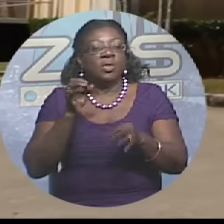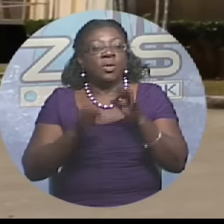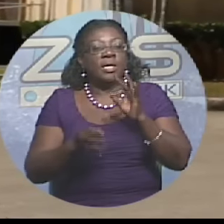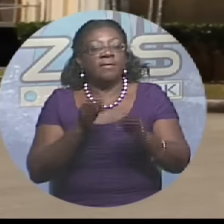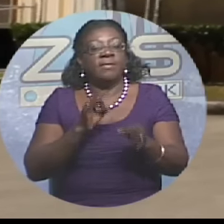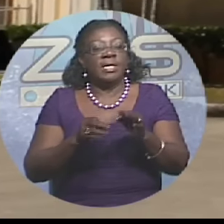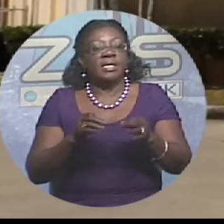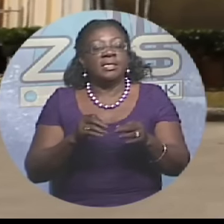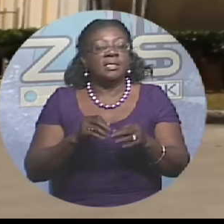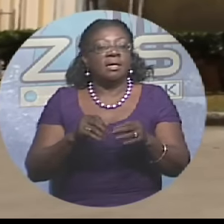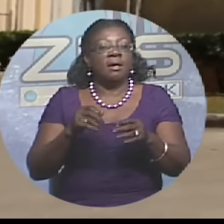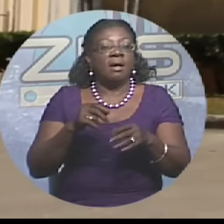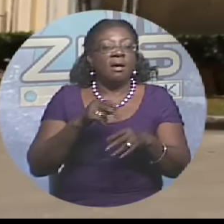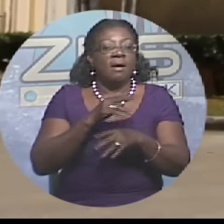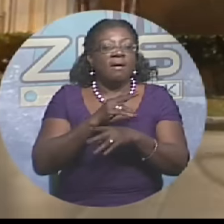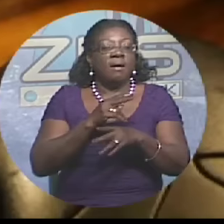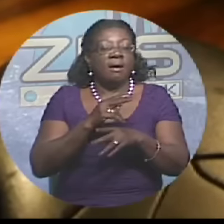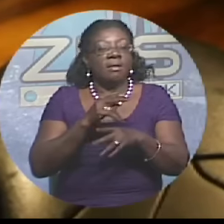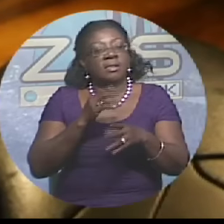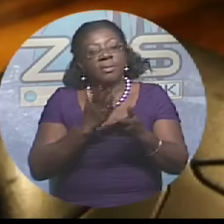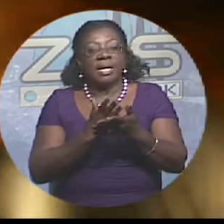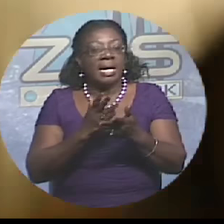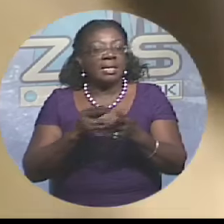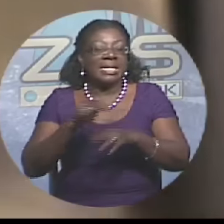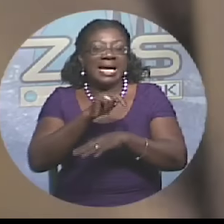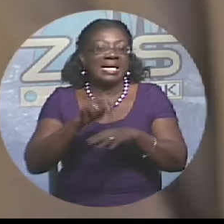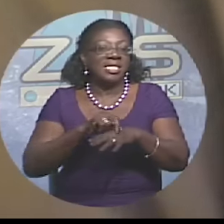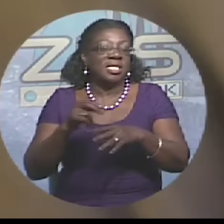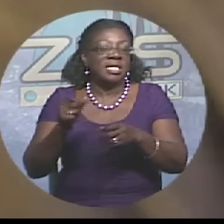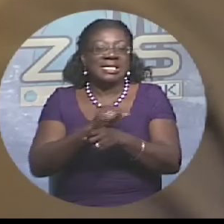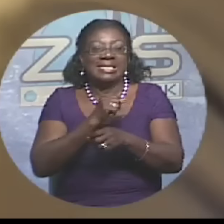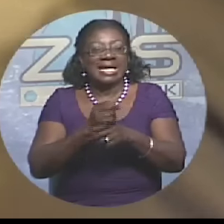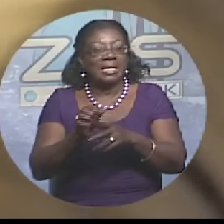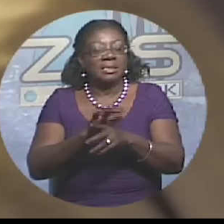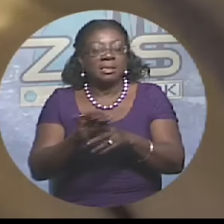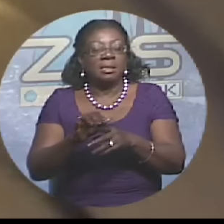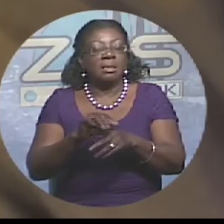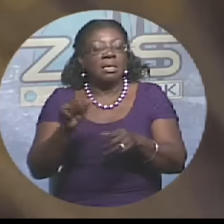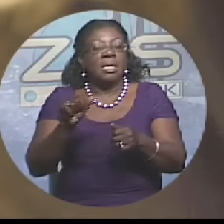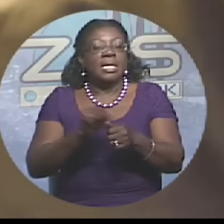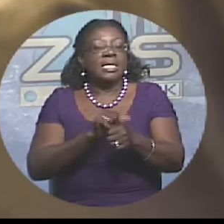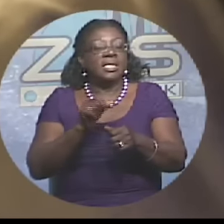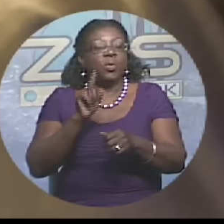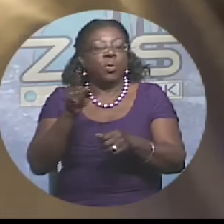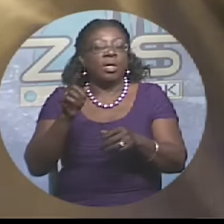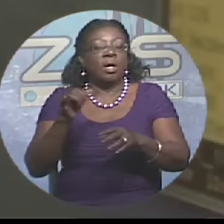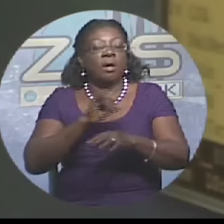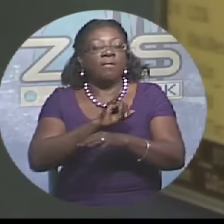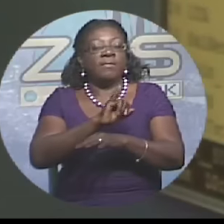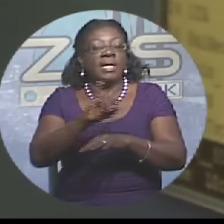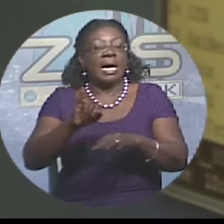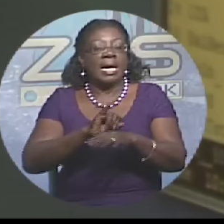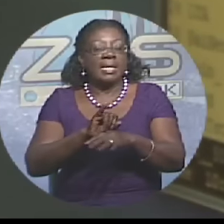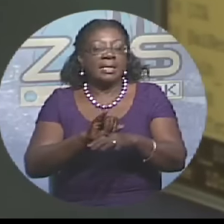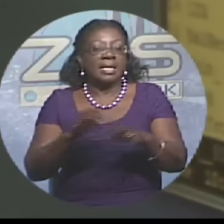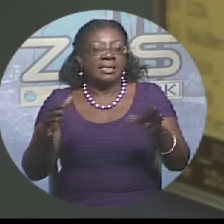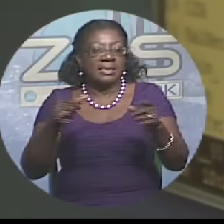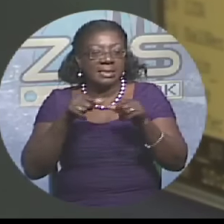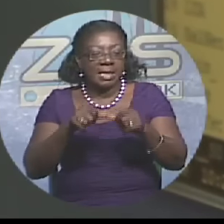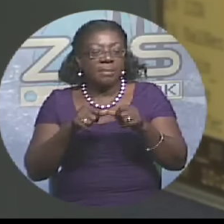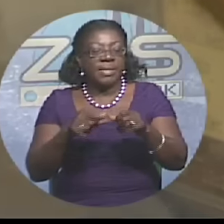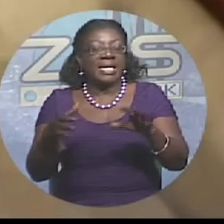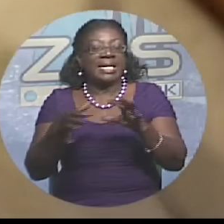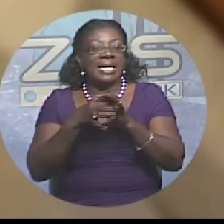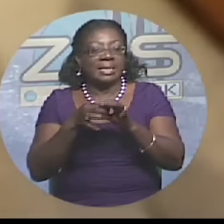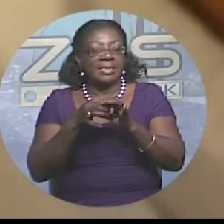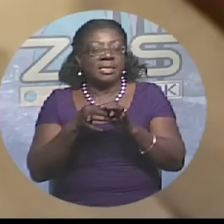fiber cut or there's some kind of natural disaster, each one of the islands can take over for the other one. So if there's something that happens